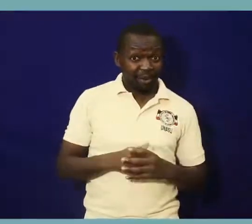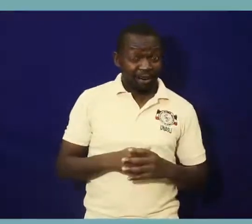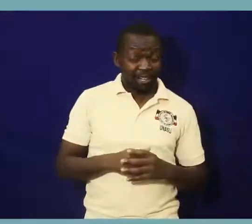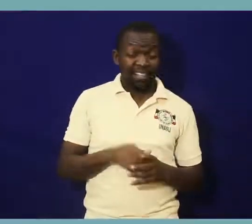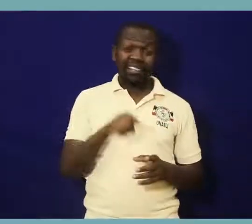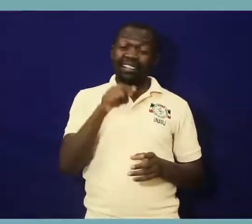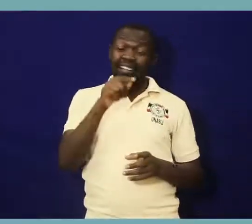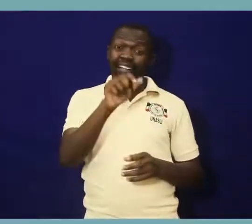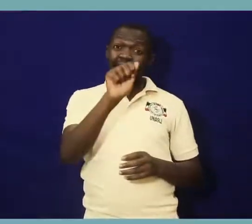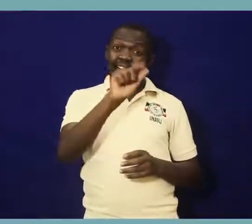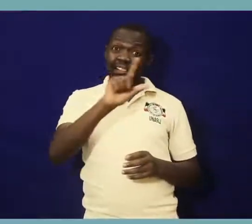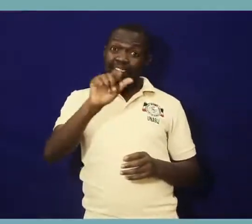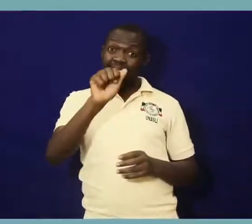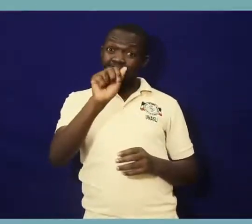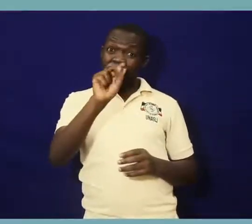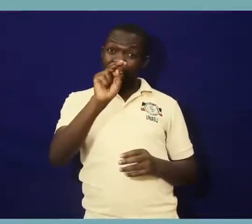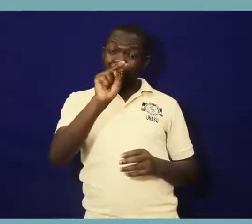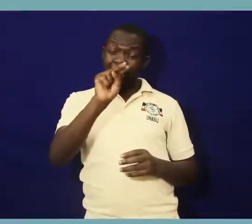Alliances caused World War I.